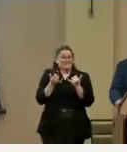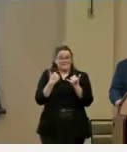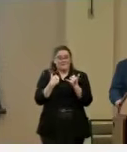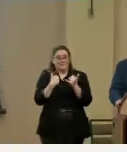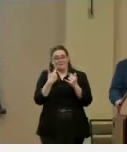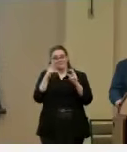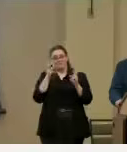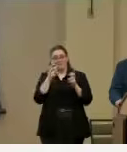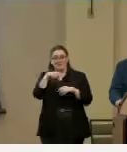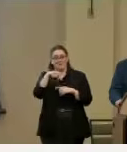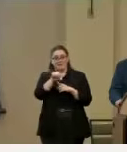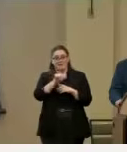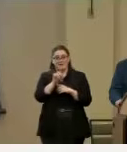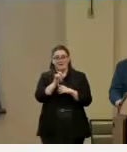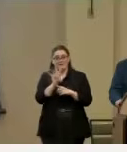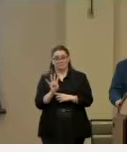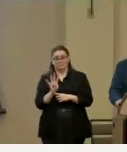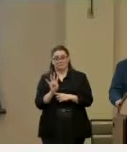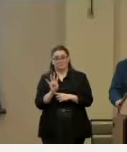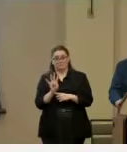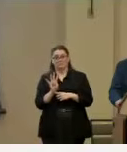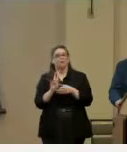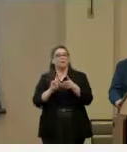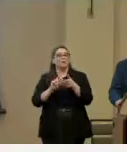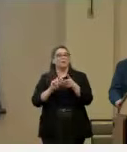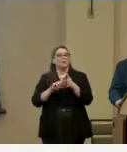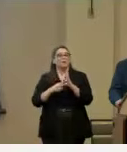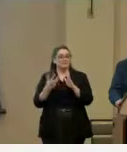called PAD4, which is